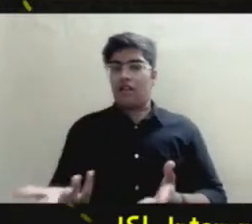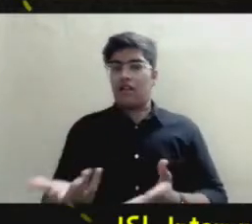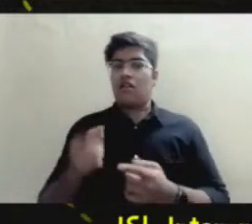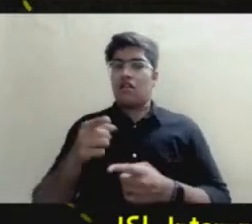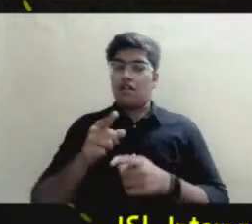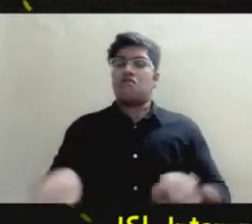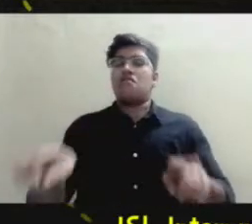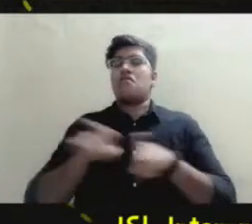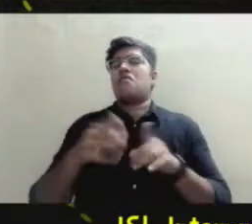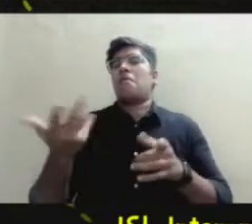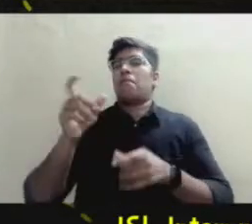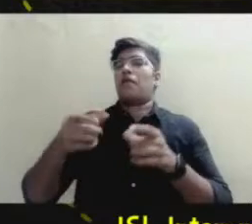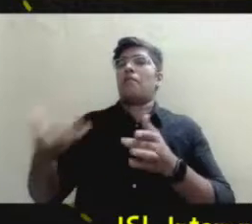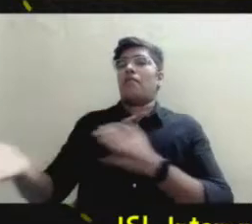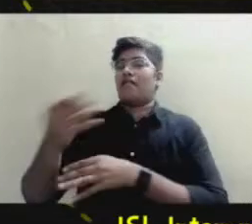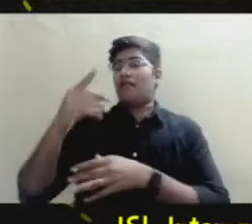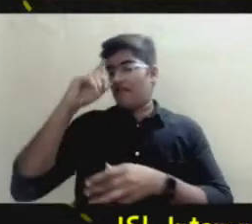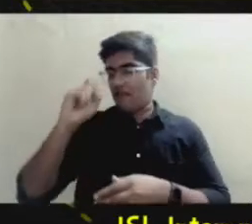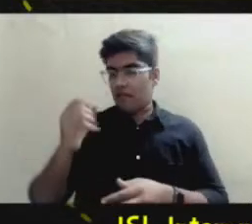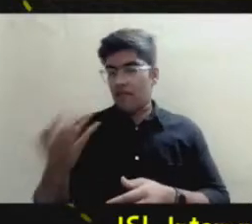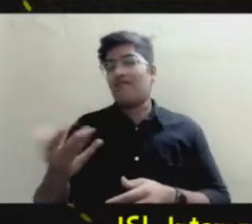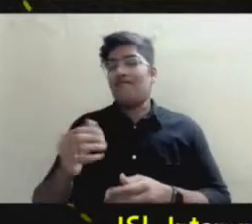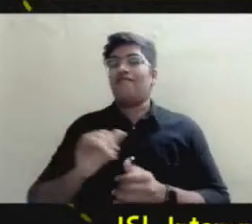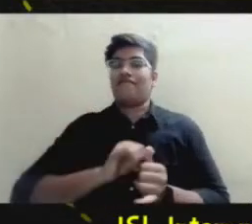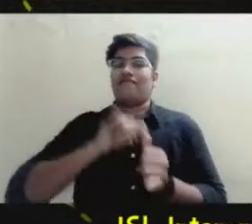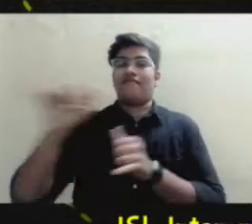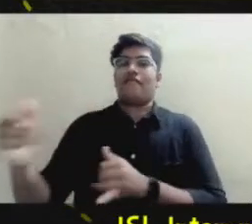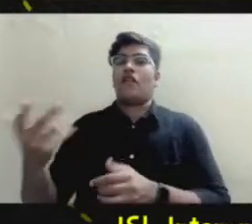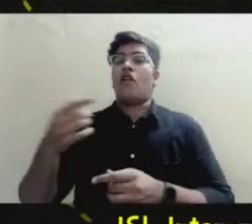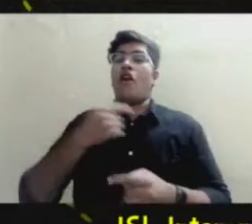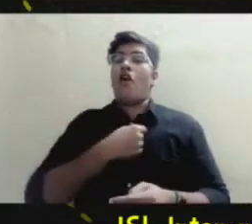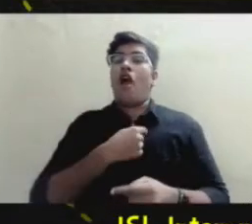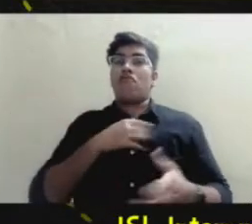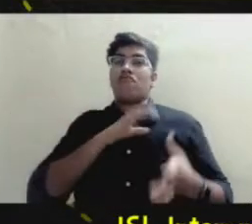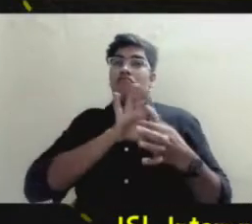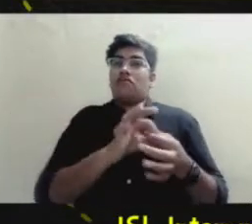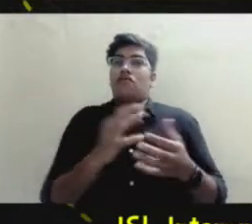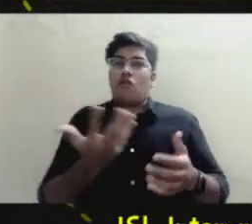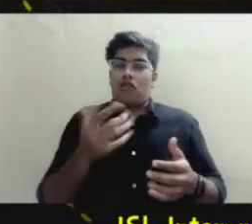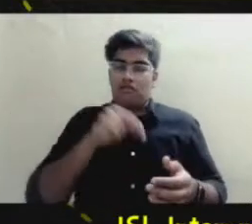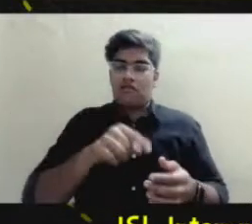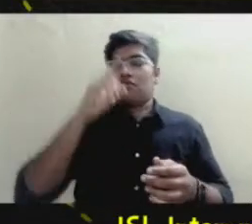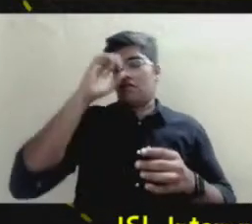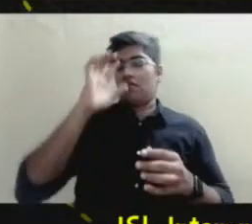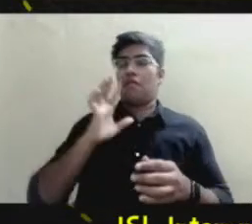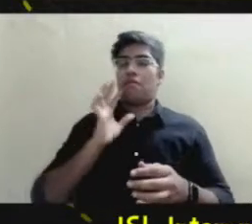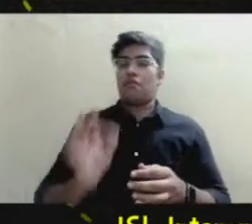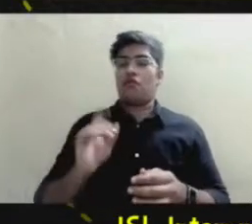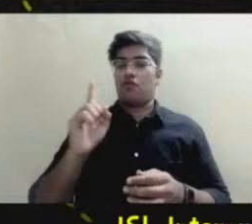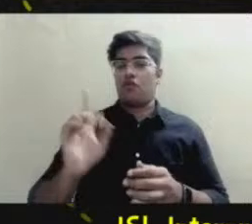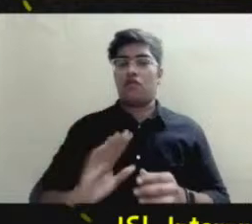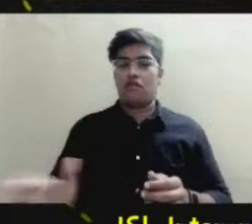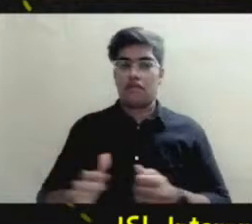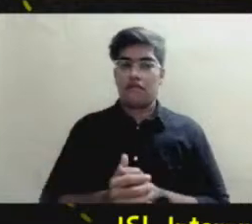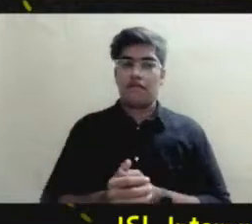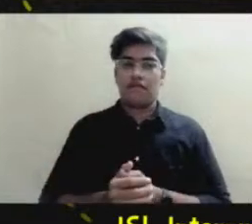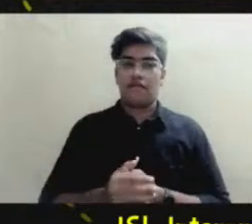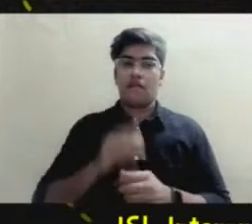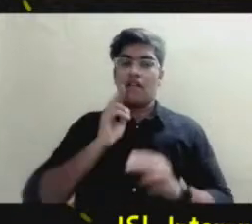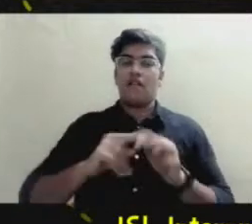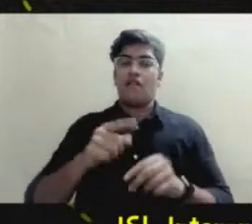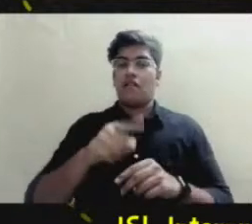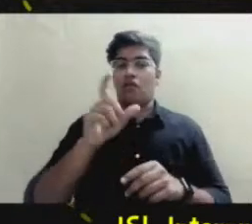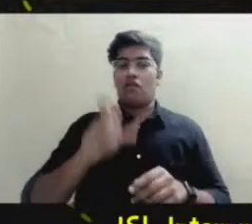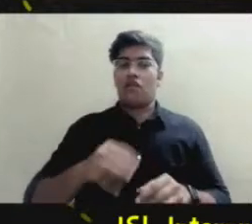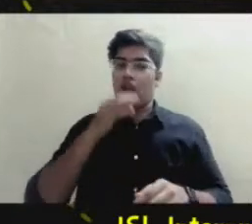that we find the thing that will speak for our hearts. And because it was about rain, Arya says it's